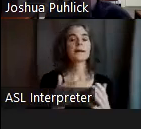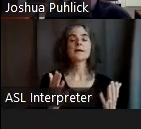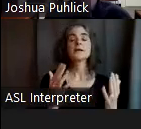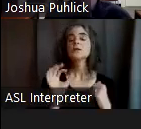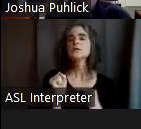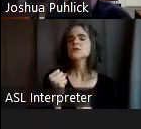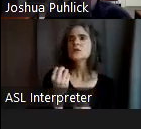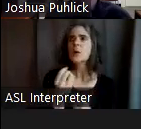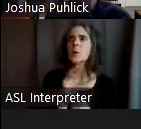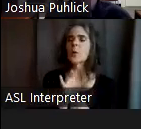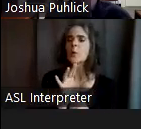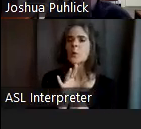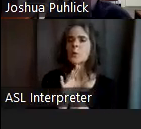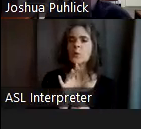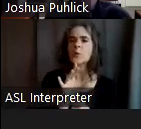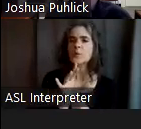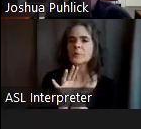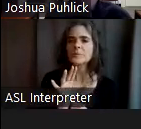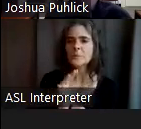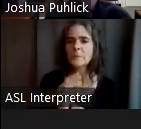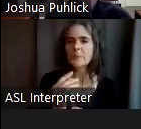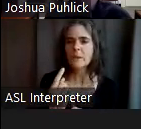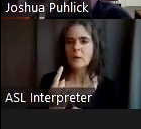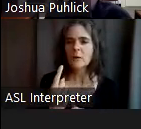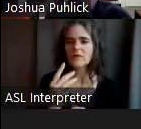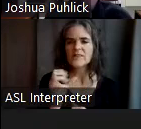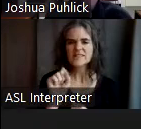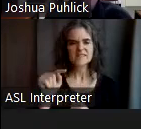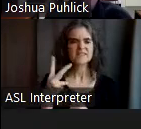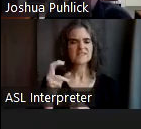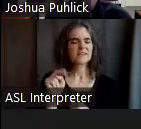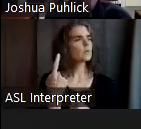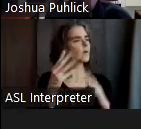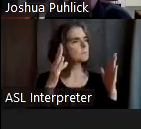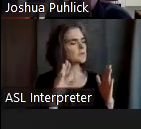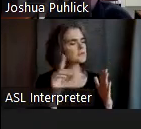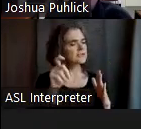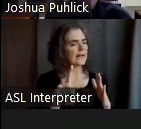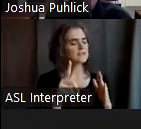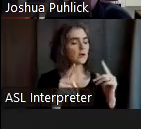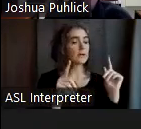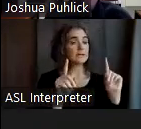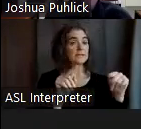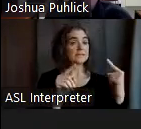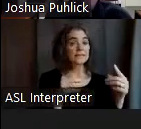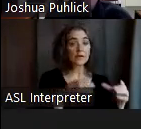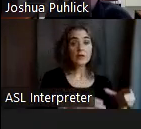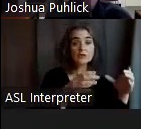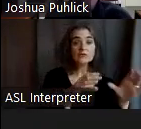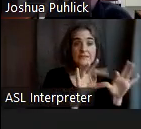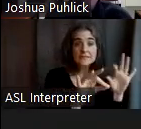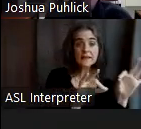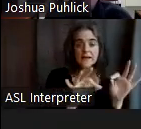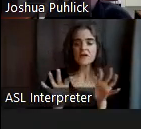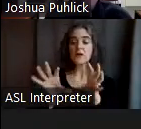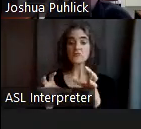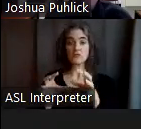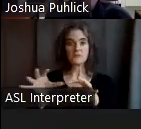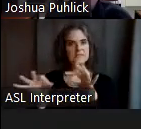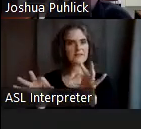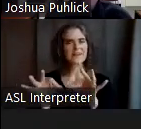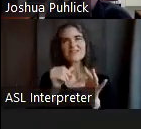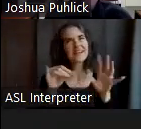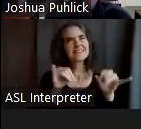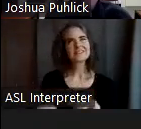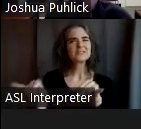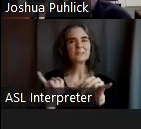So one person asked, single tree selection and group selection are not the type of prescription that we typically apply in the